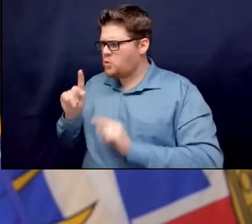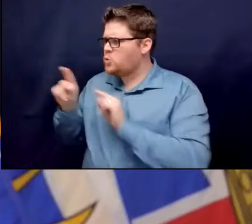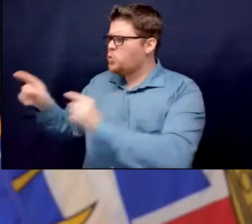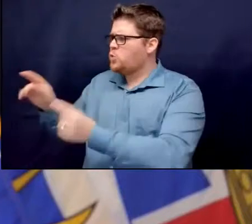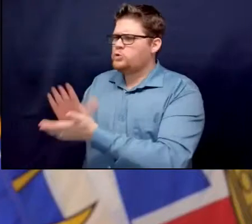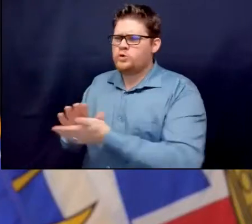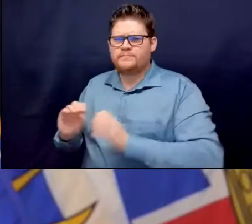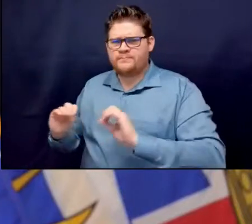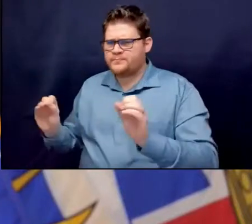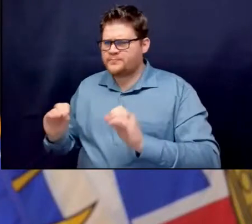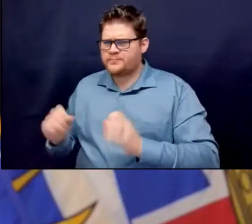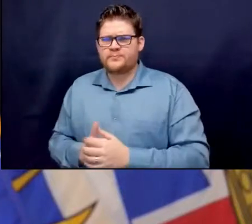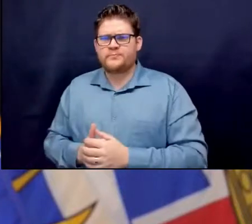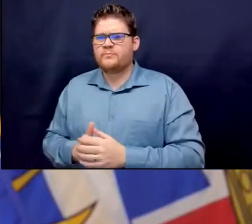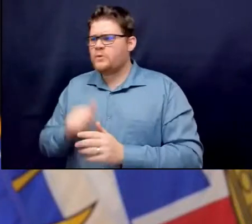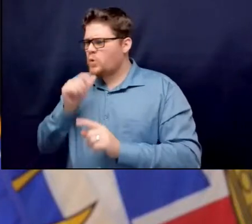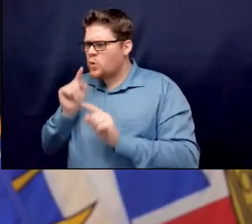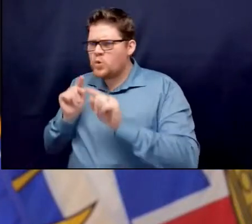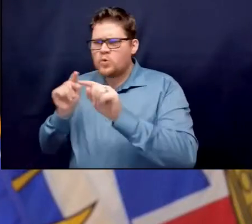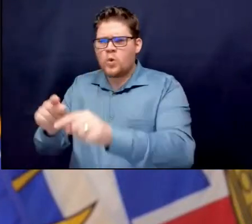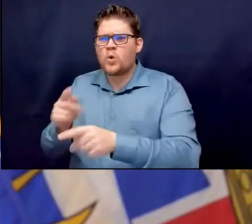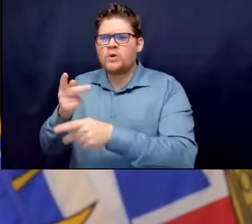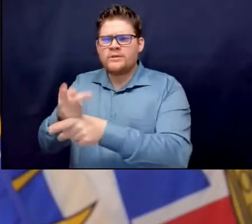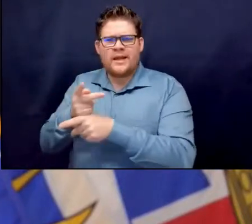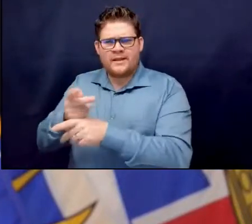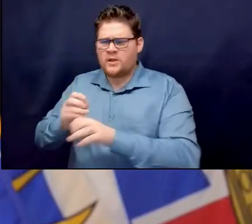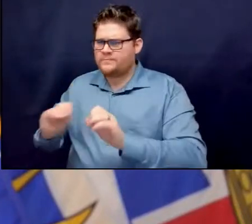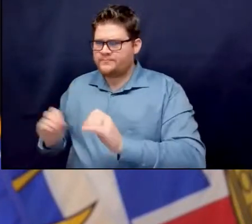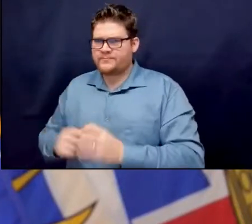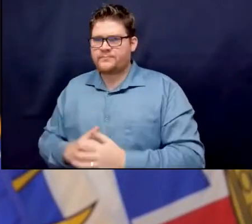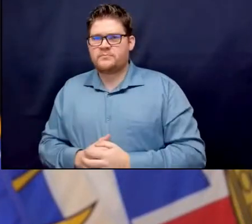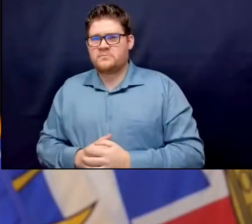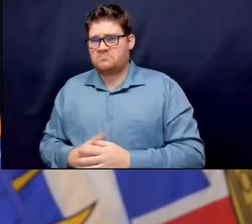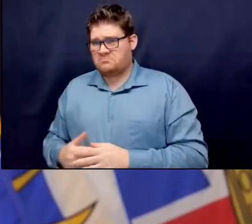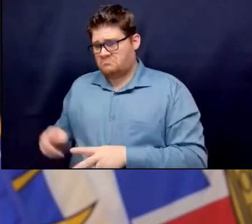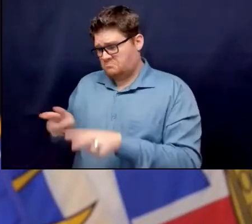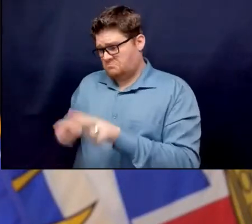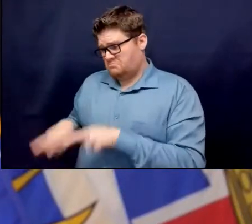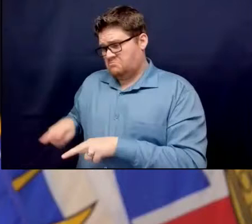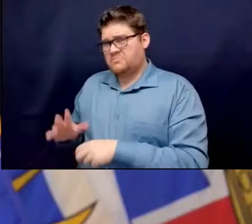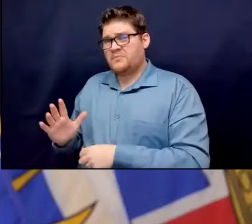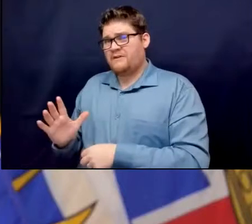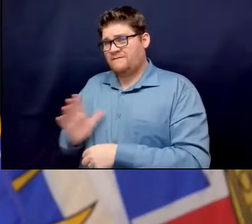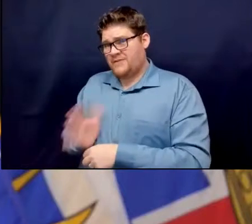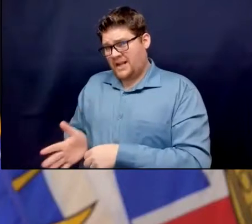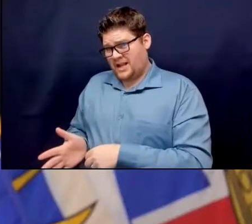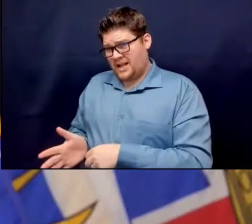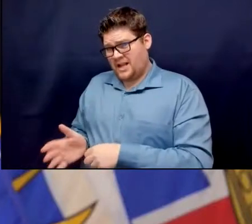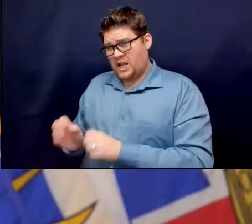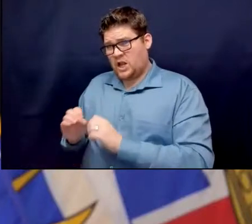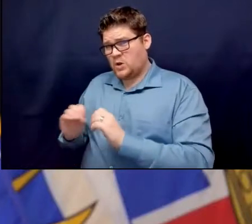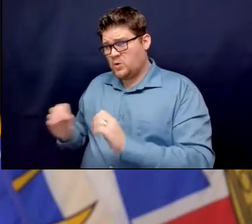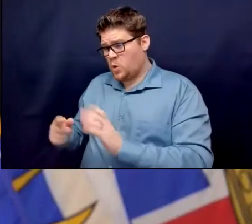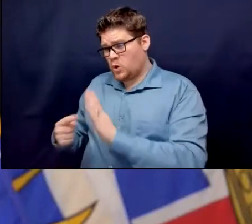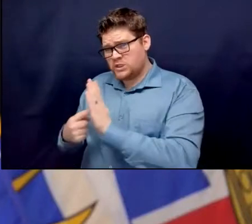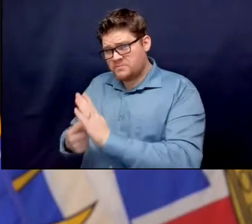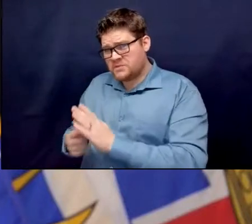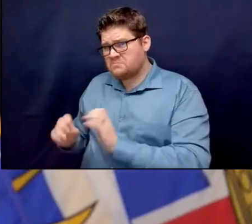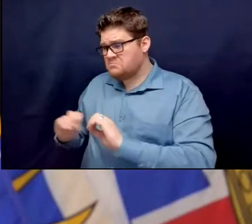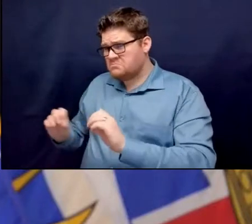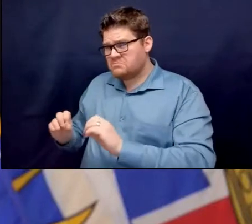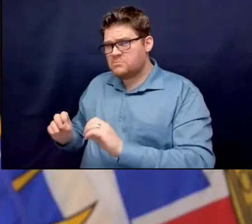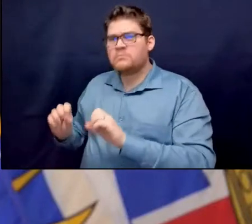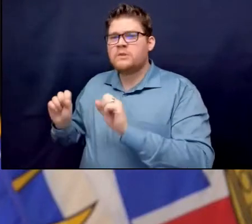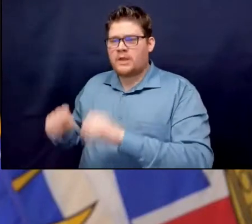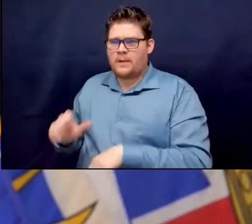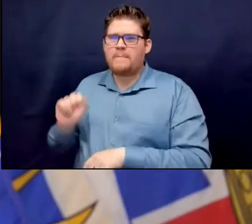and when they're better and able to fully participate in activities, they can go back to school or childcare.